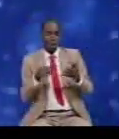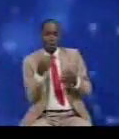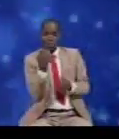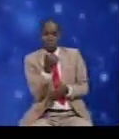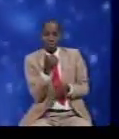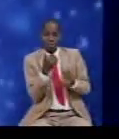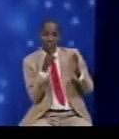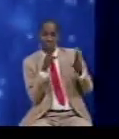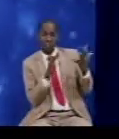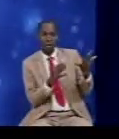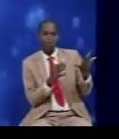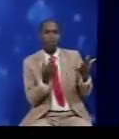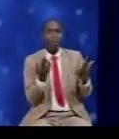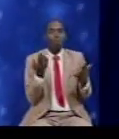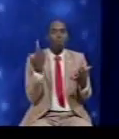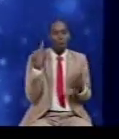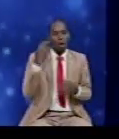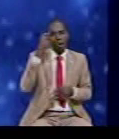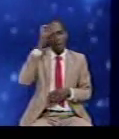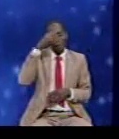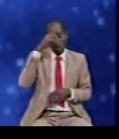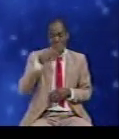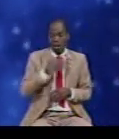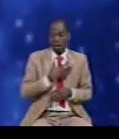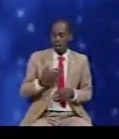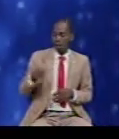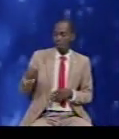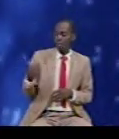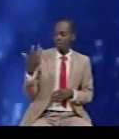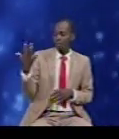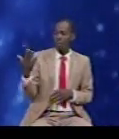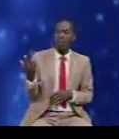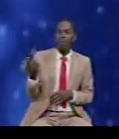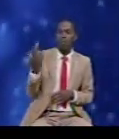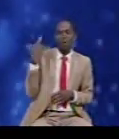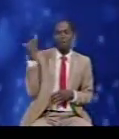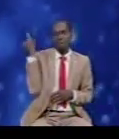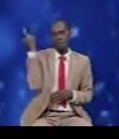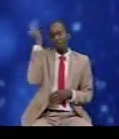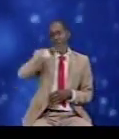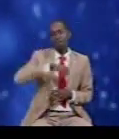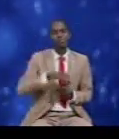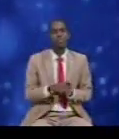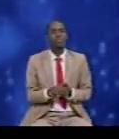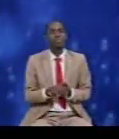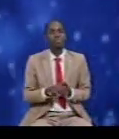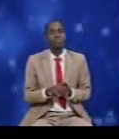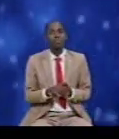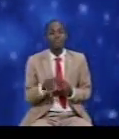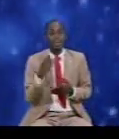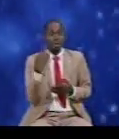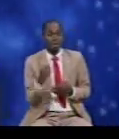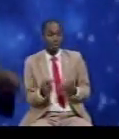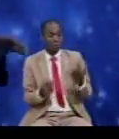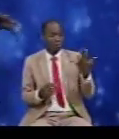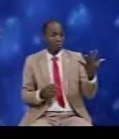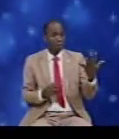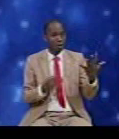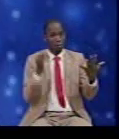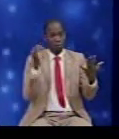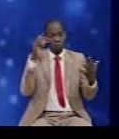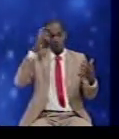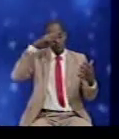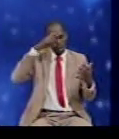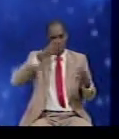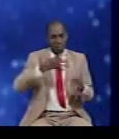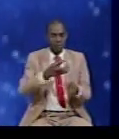were wise, and 5 were foolish. The wise, they took their lamps, and then